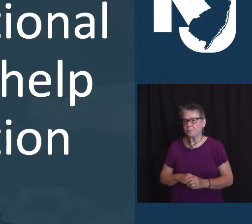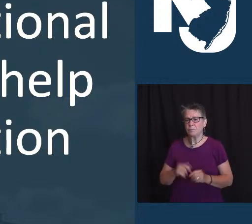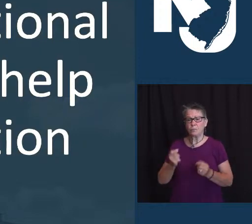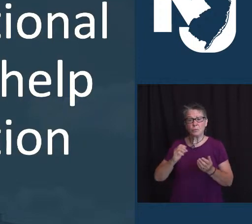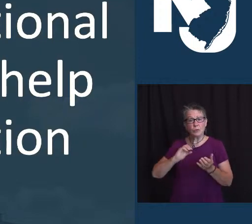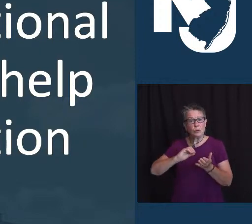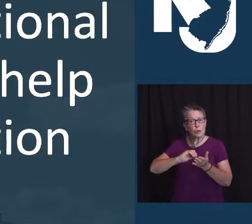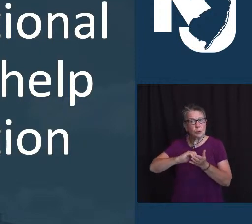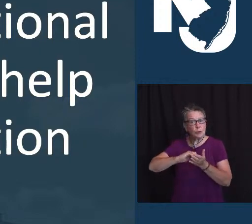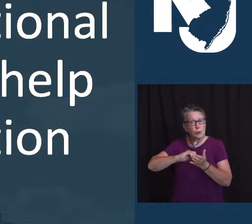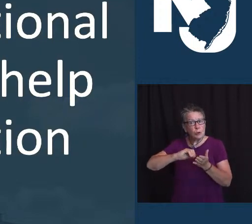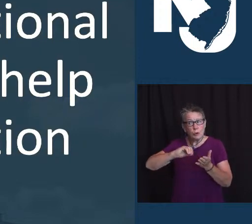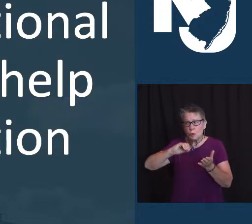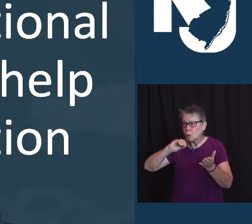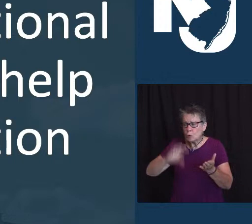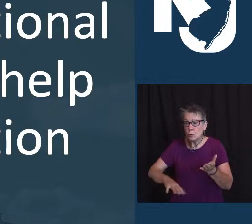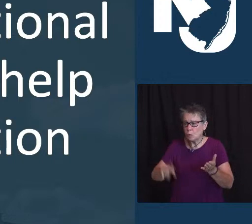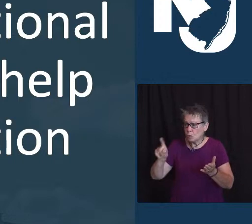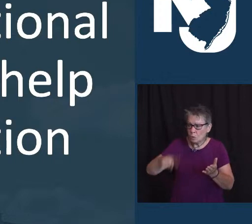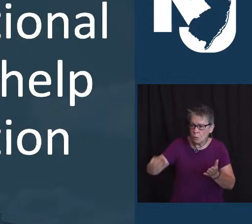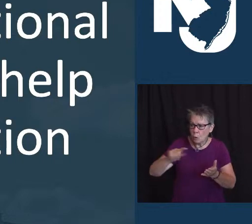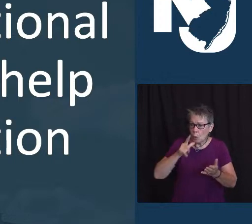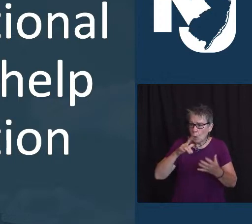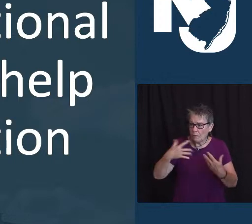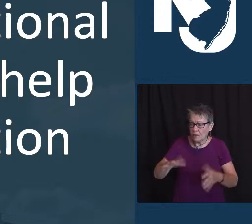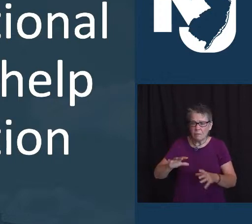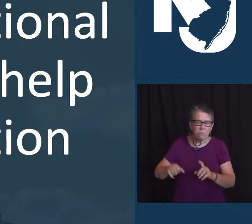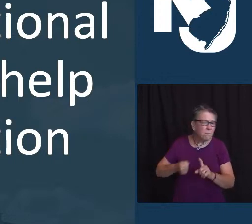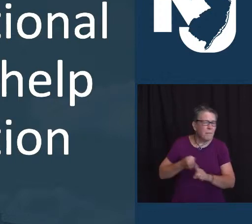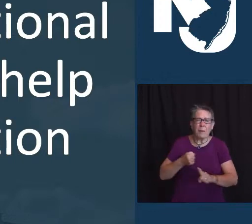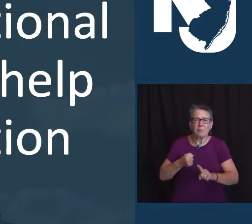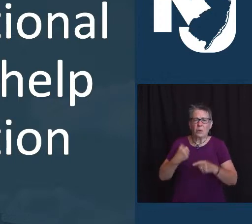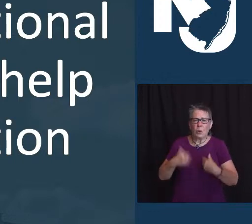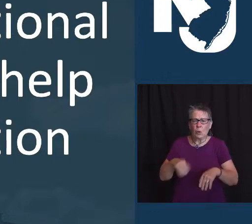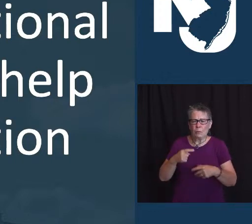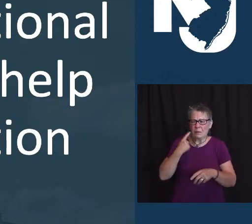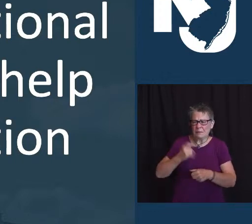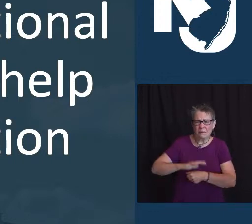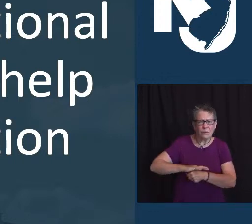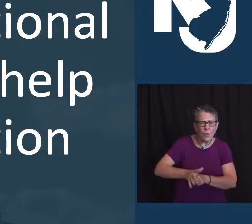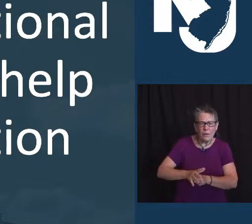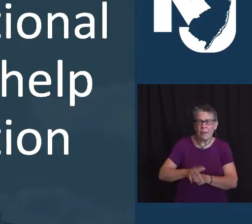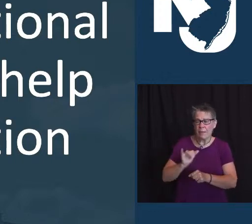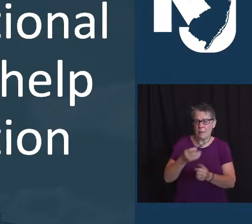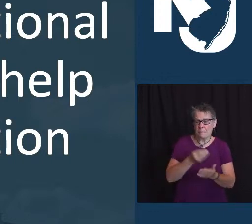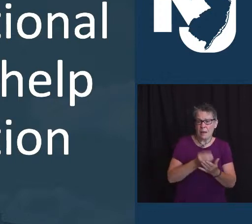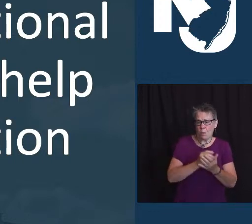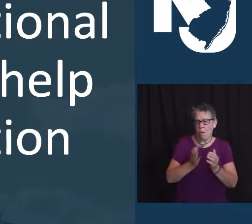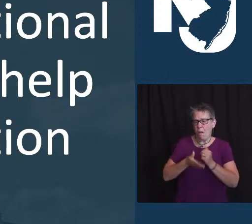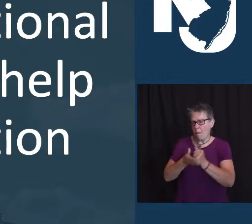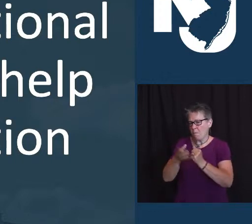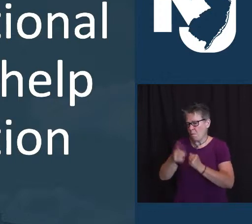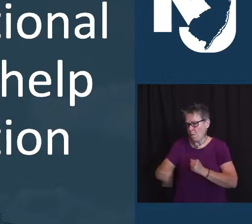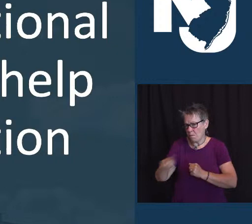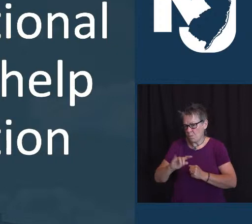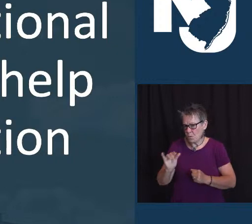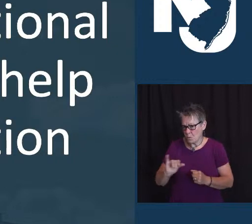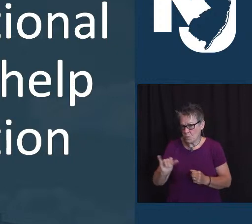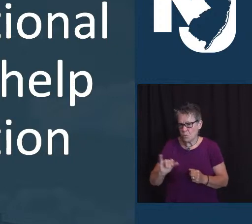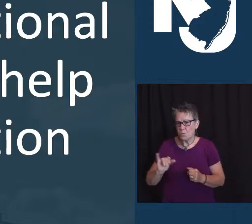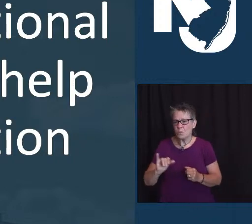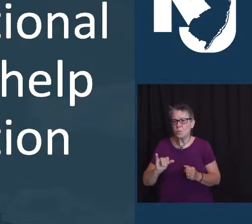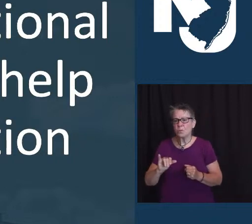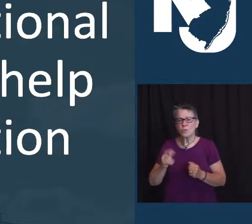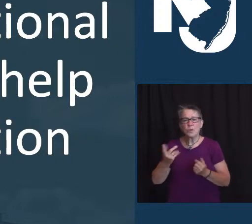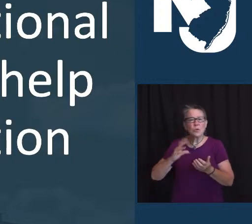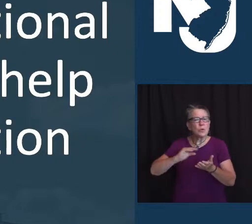in a future emergency. Students from historically underrepresented communities, students from low-income households,